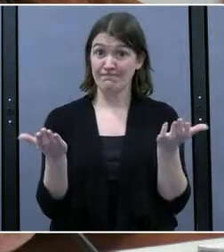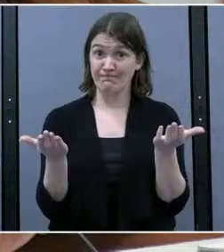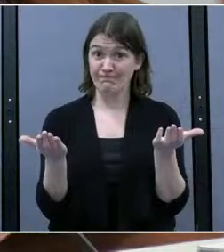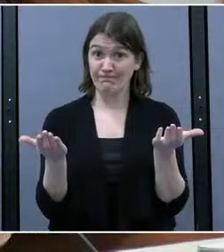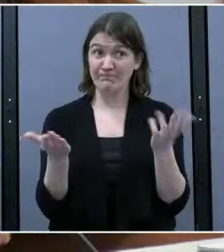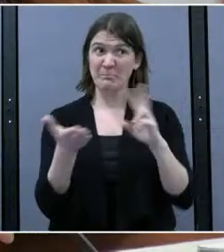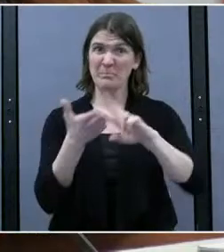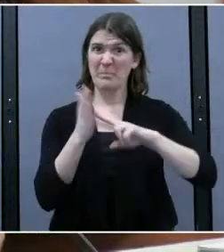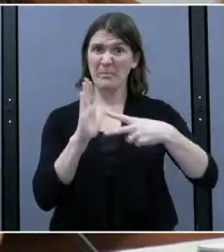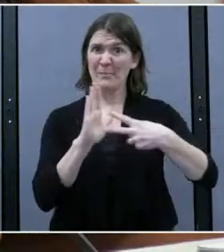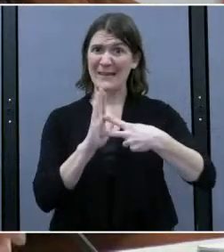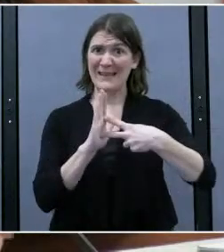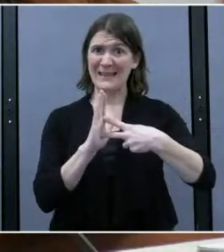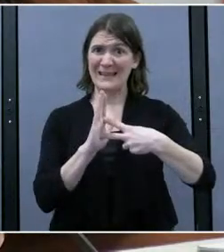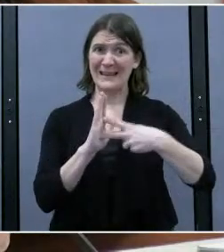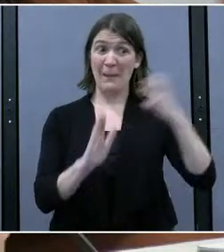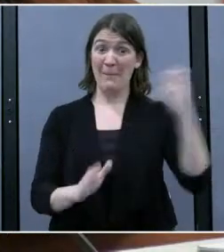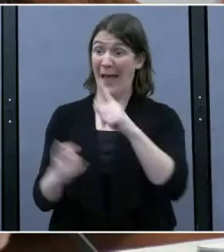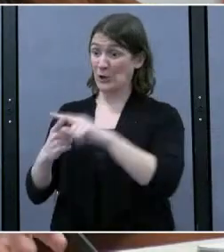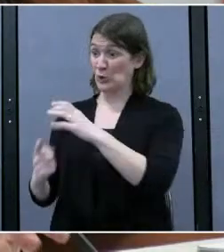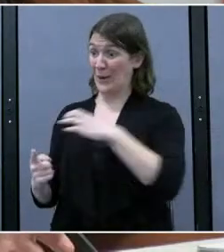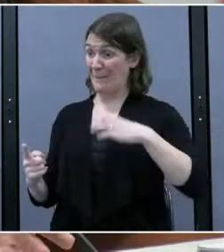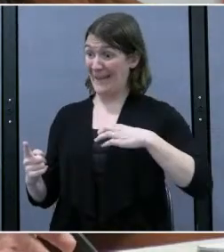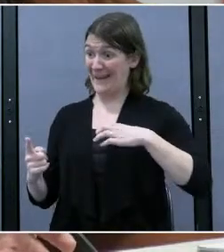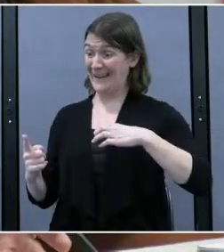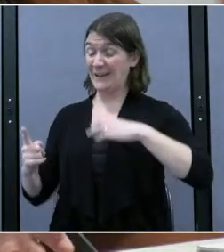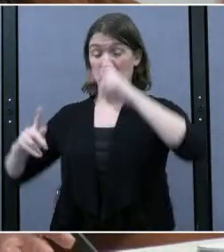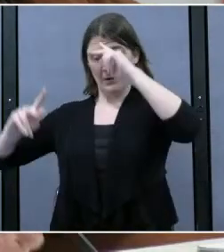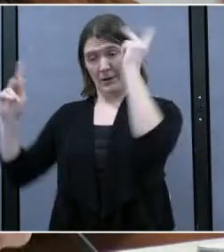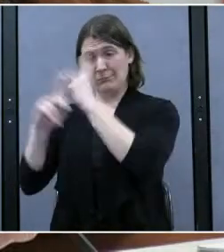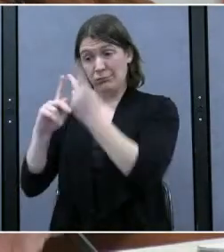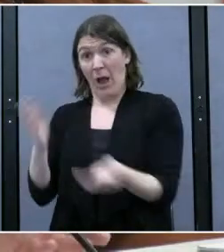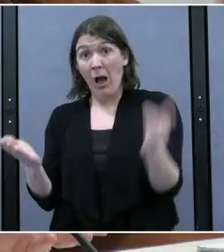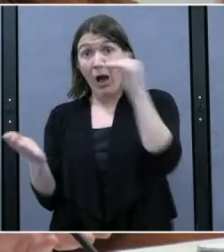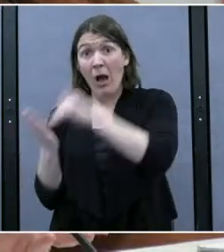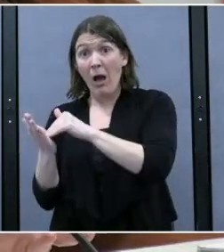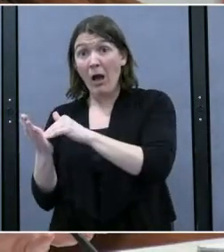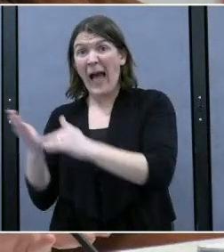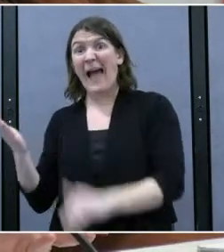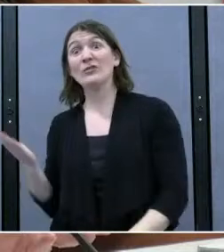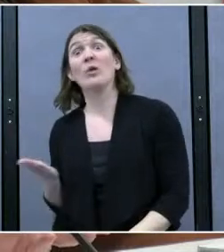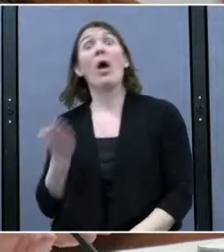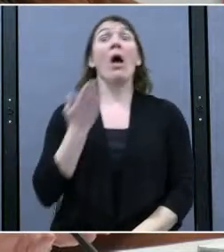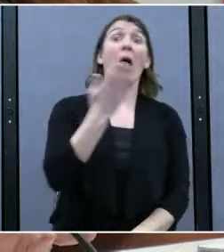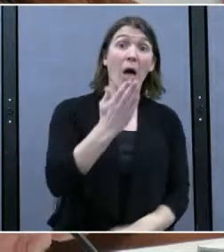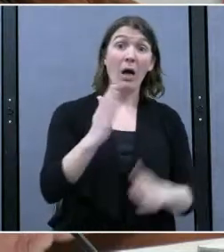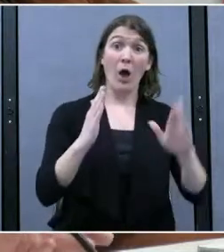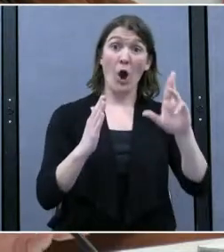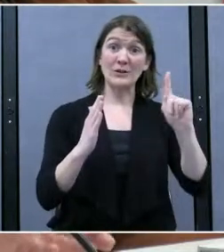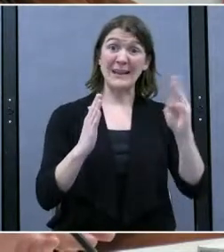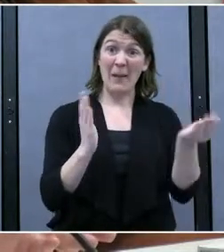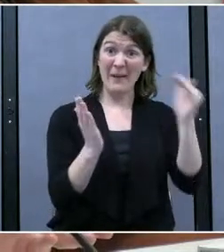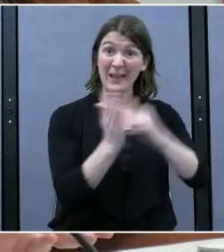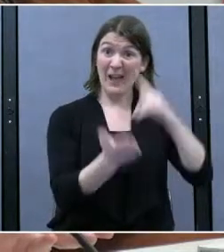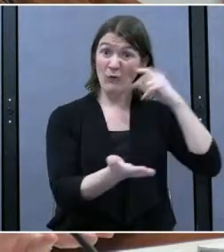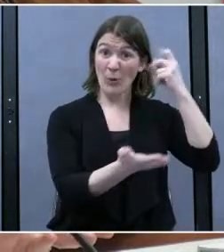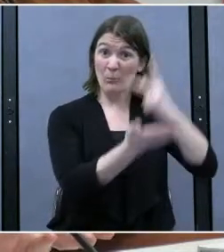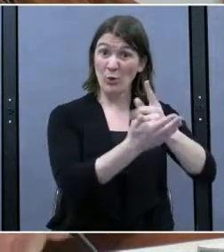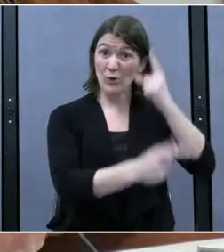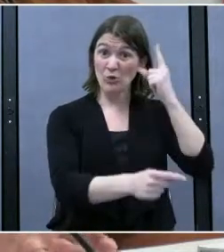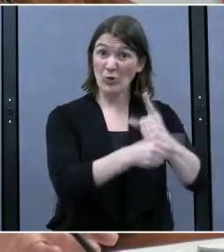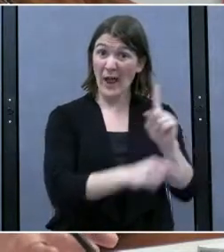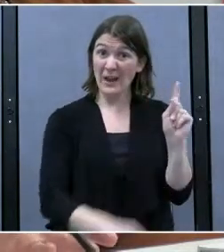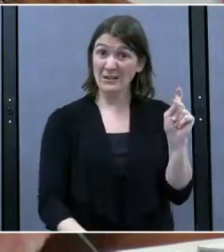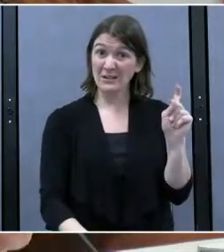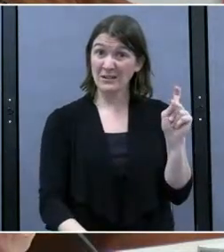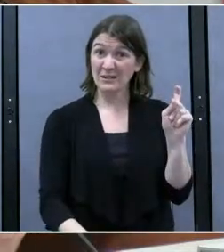wouldn't then whatever that committee figures out have to come back to town meeting for approval in